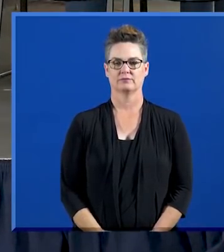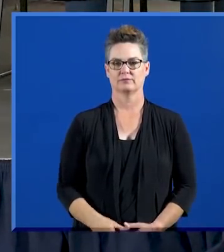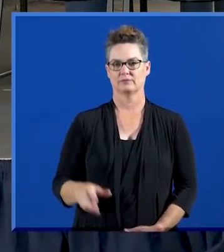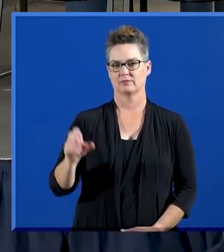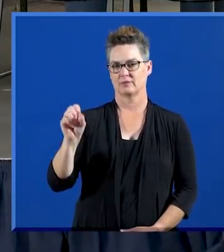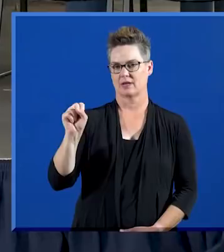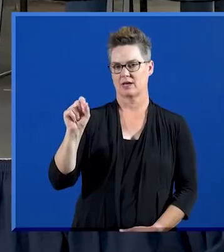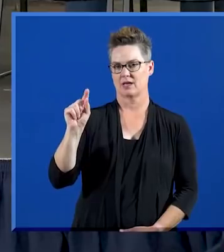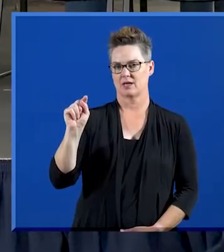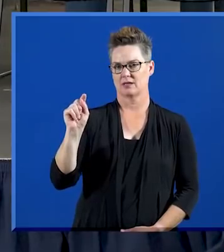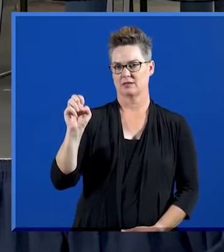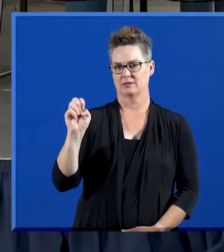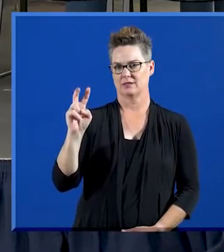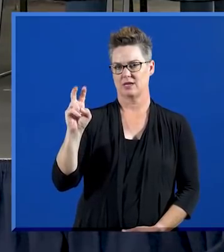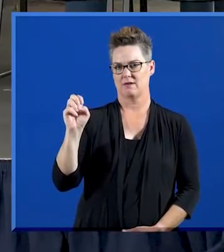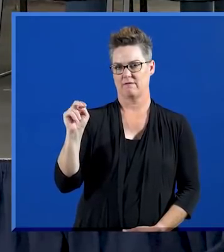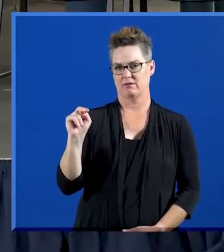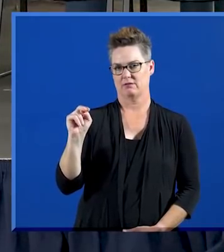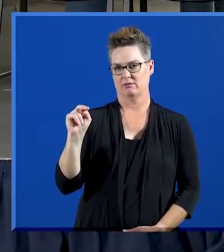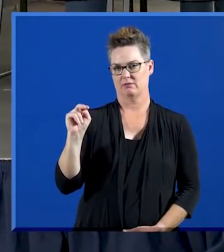Stephen Ocampo.